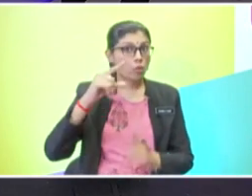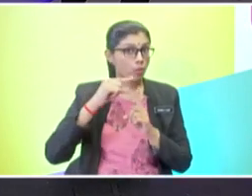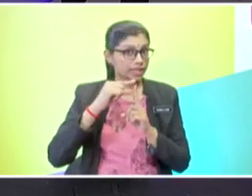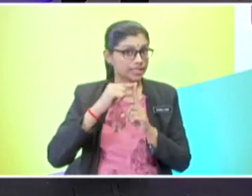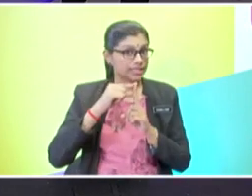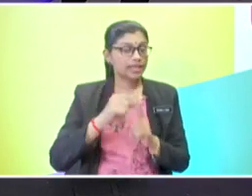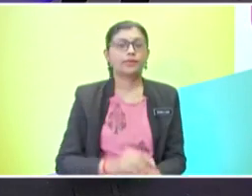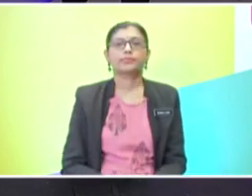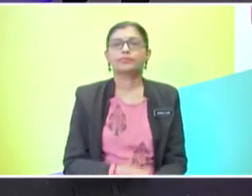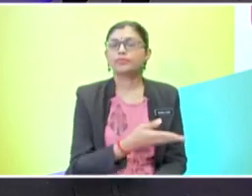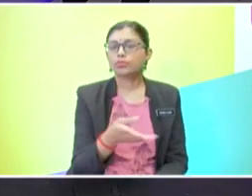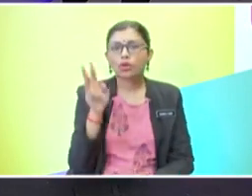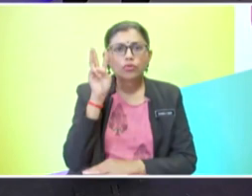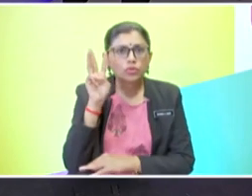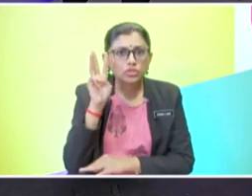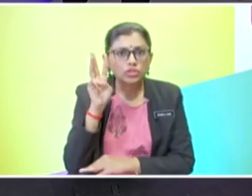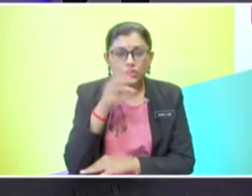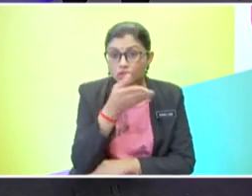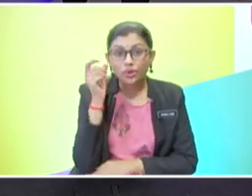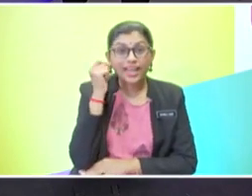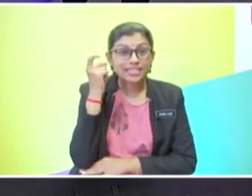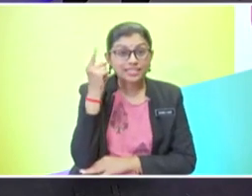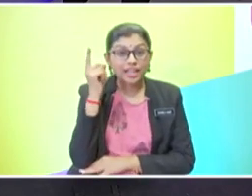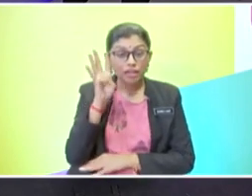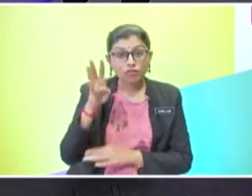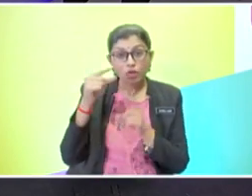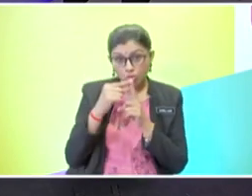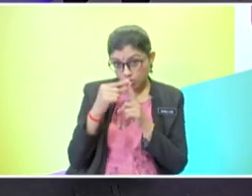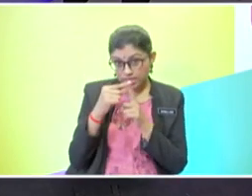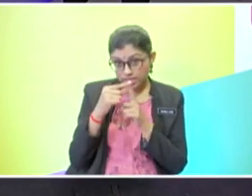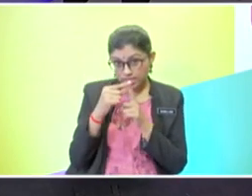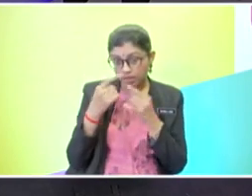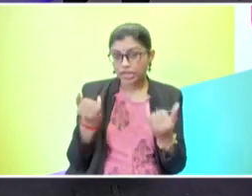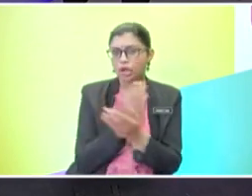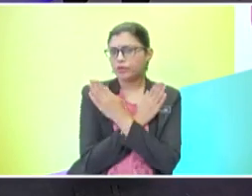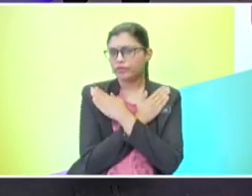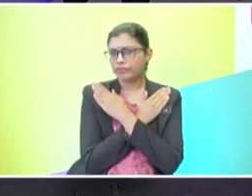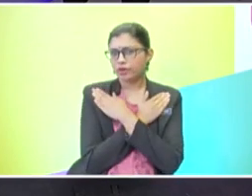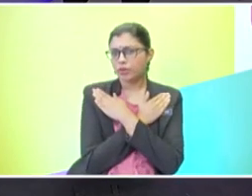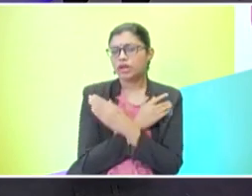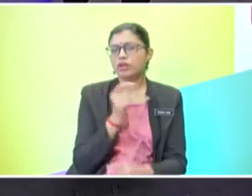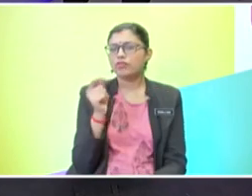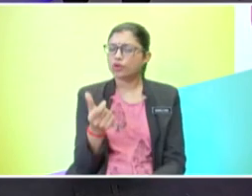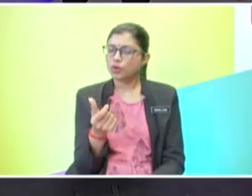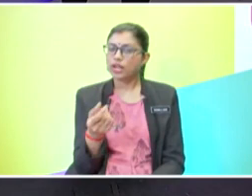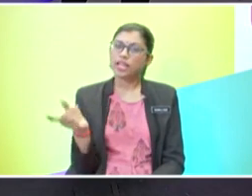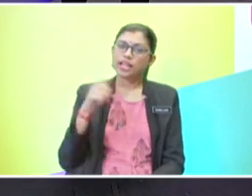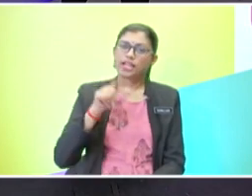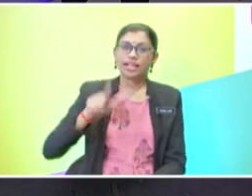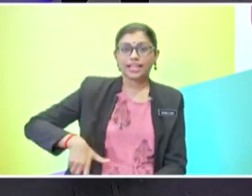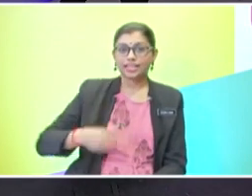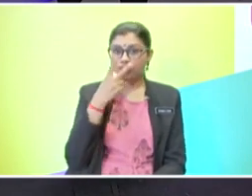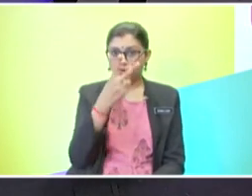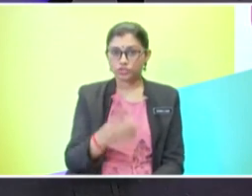those of you watching right now understand these four terms. And right now we're going to take a short break. We'll be back to you on Level 2 on DidikTV